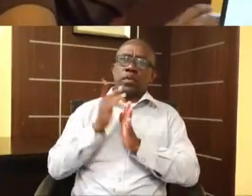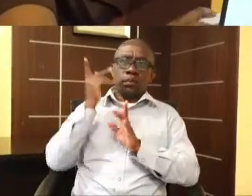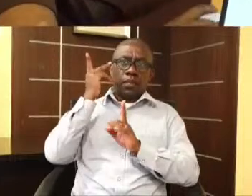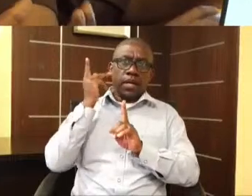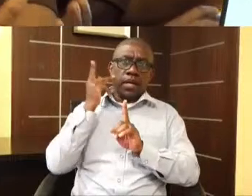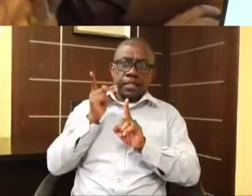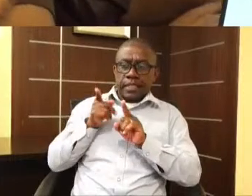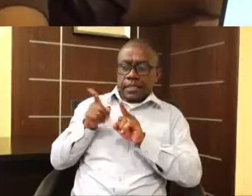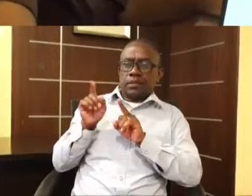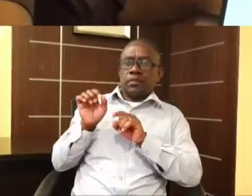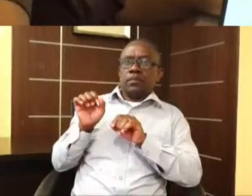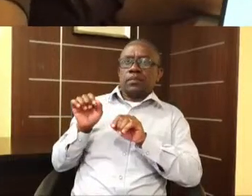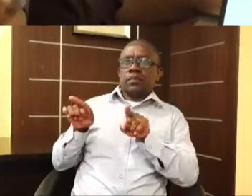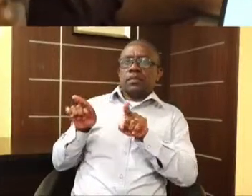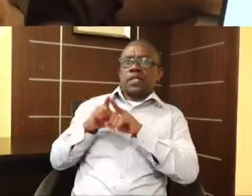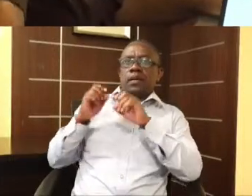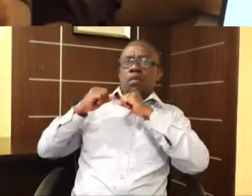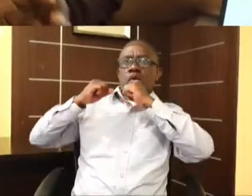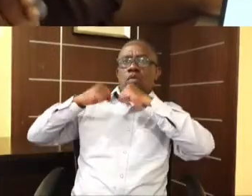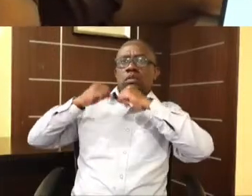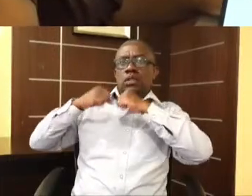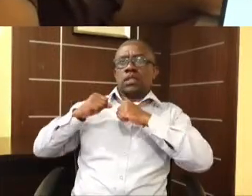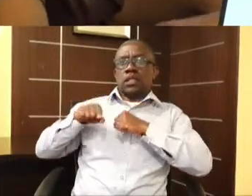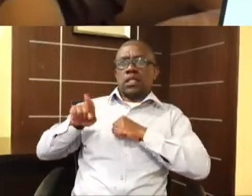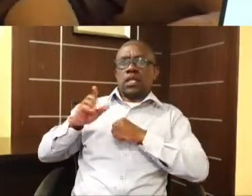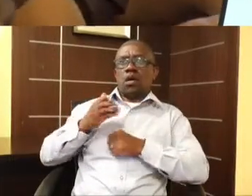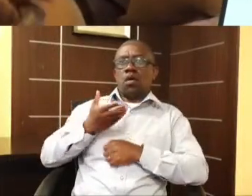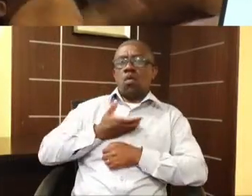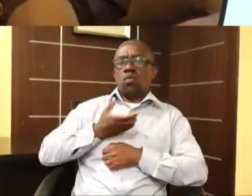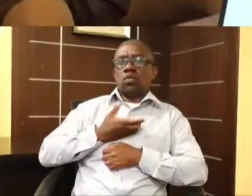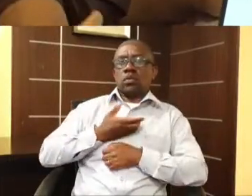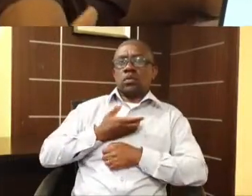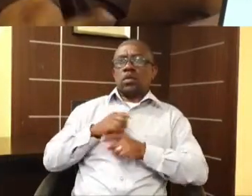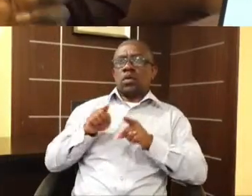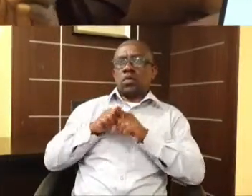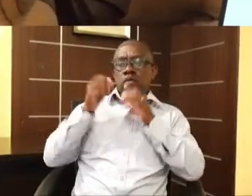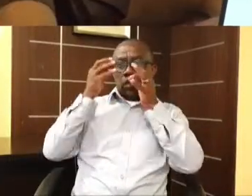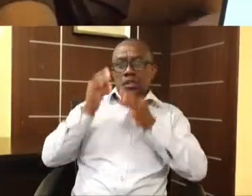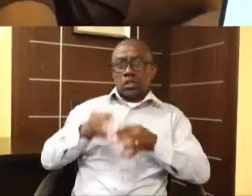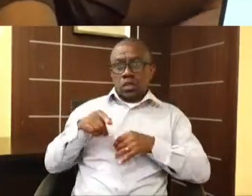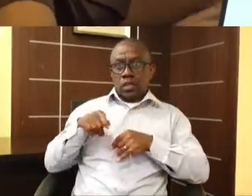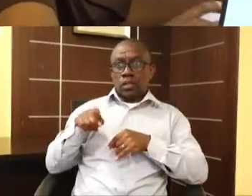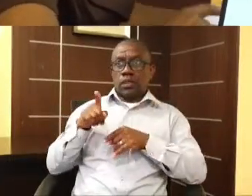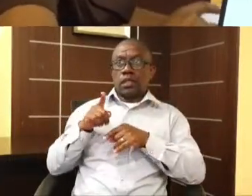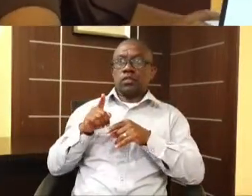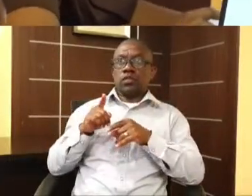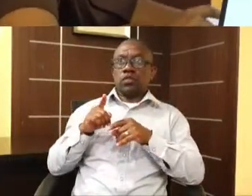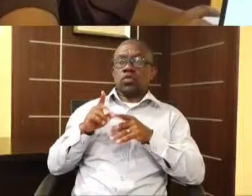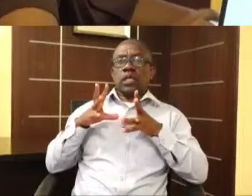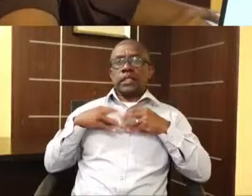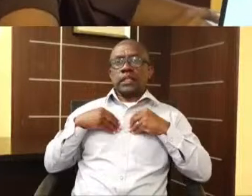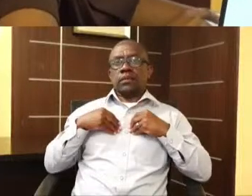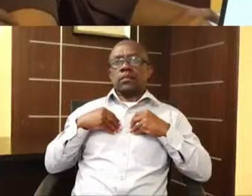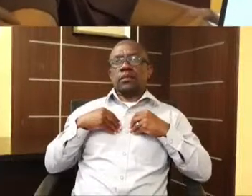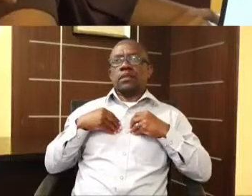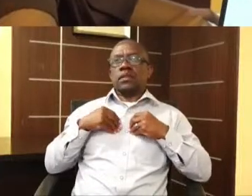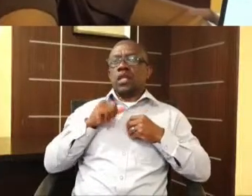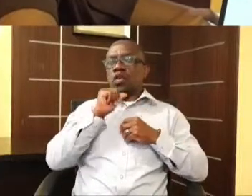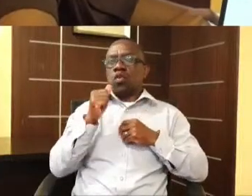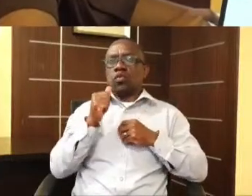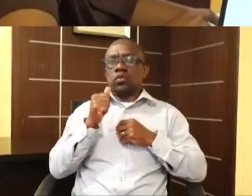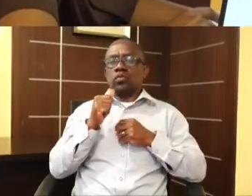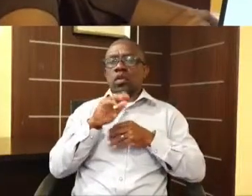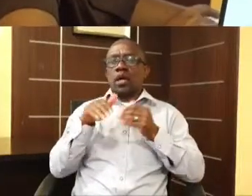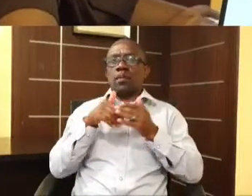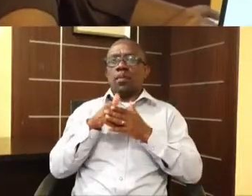own behalf. And in most cases, the decision to use contraceptive is not driven by the adolescent,